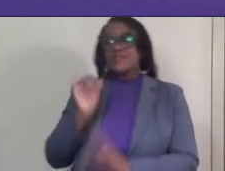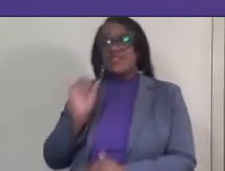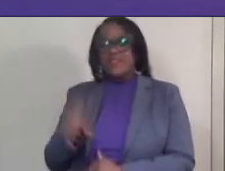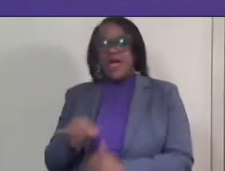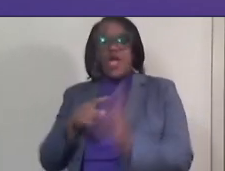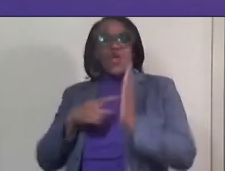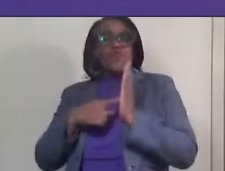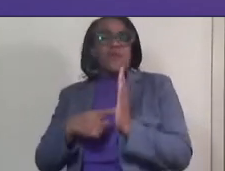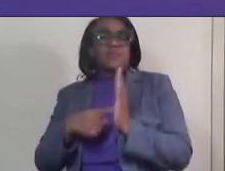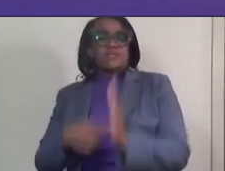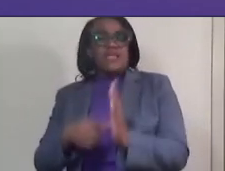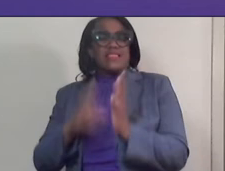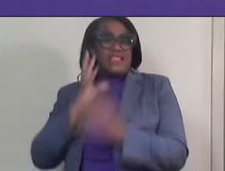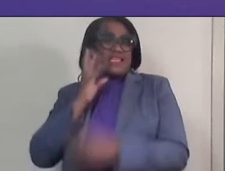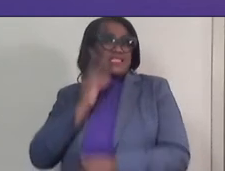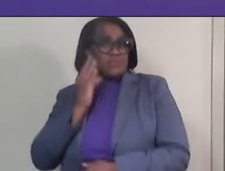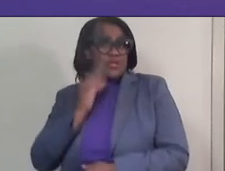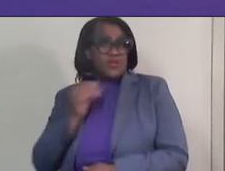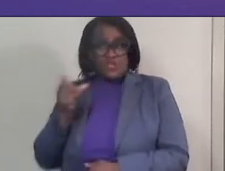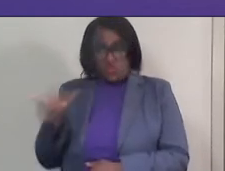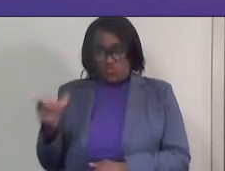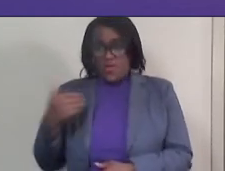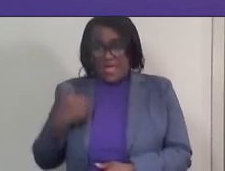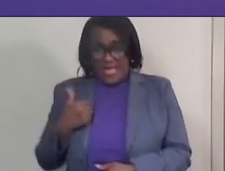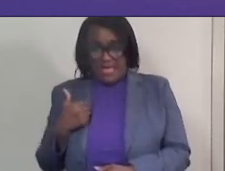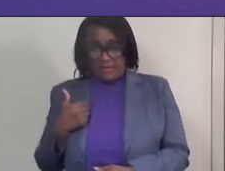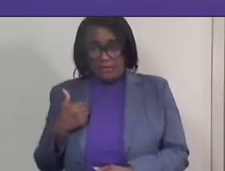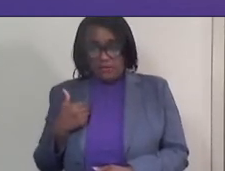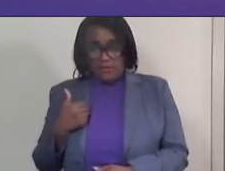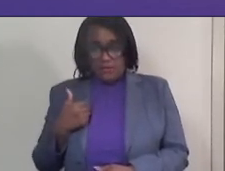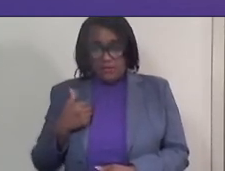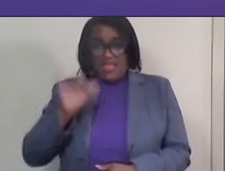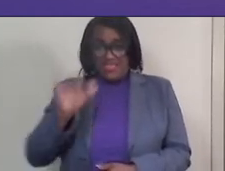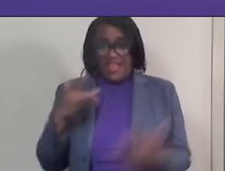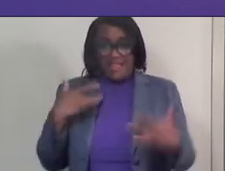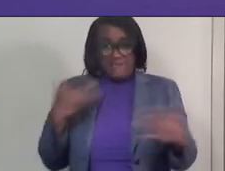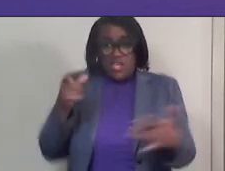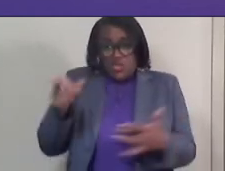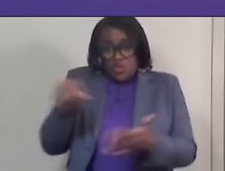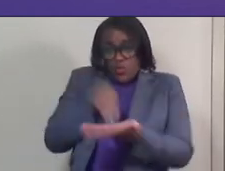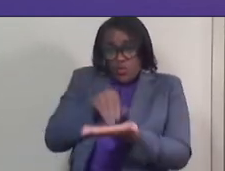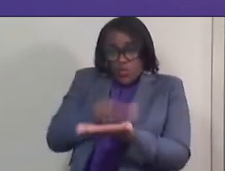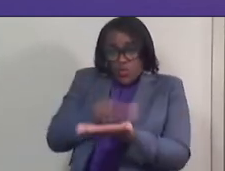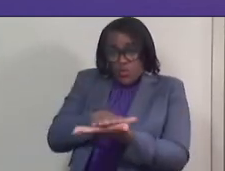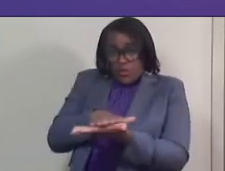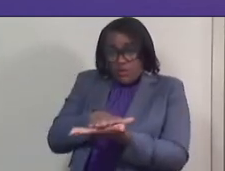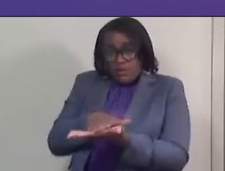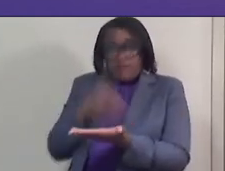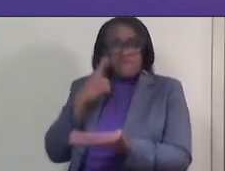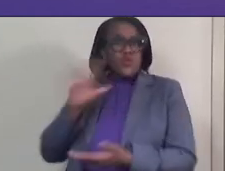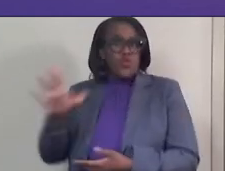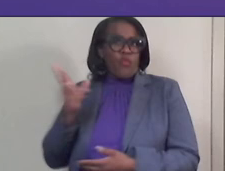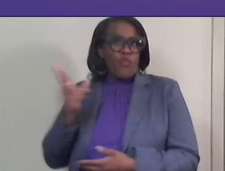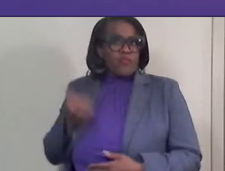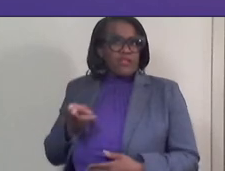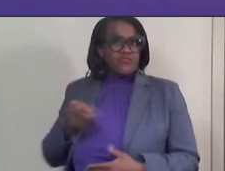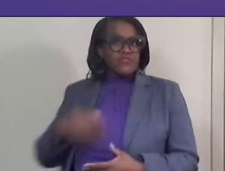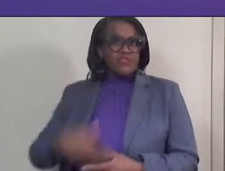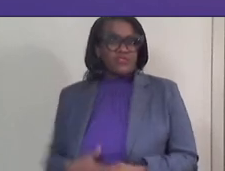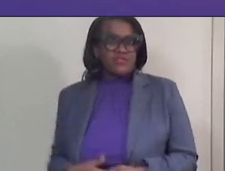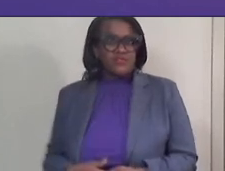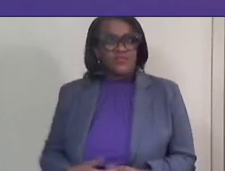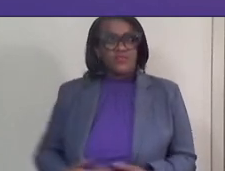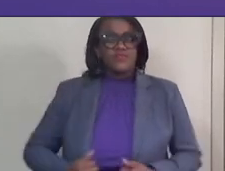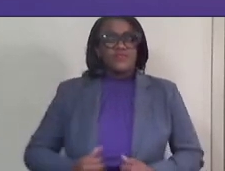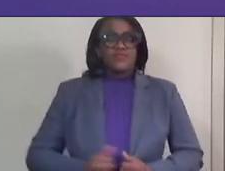the experience that you had at an event that you are recording for your record. And I wanted to